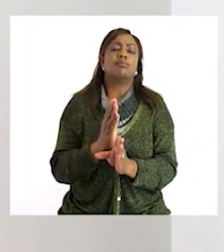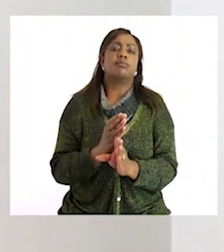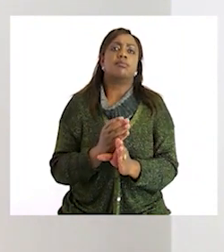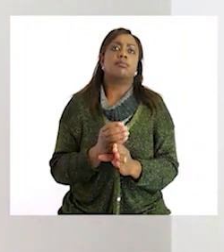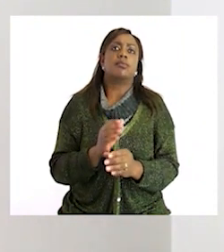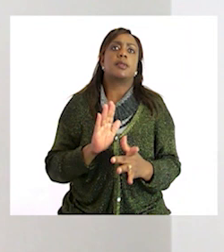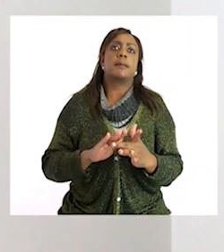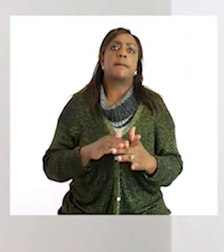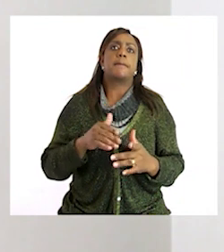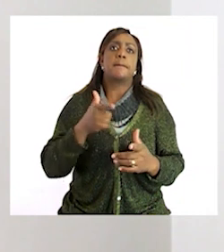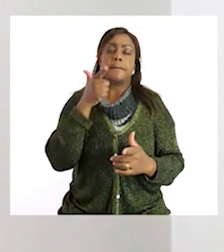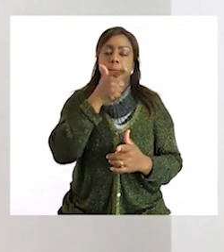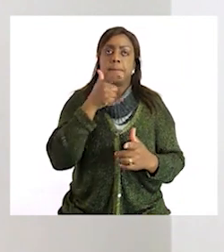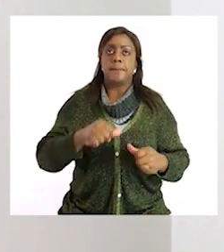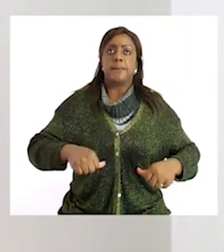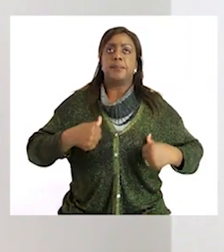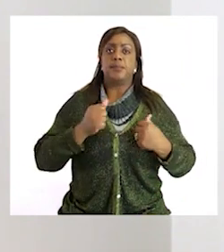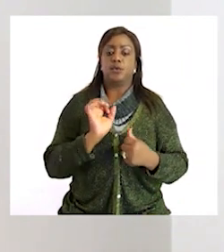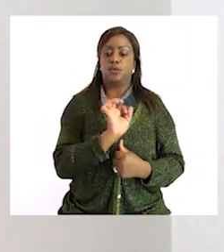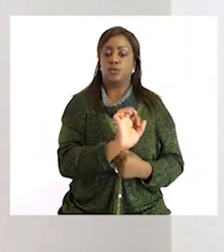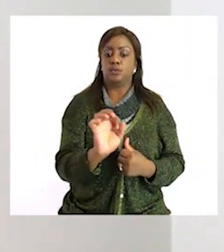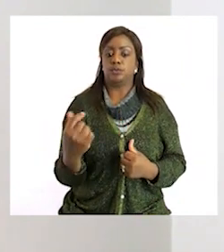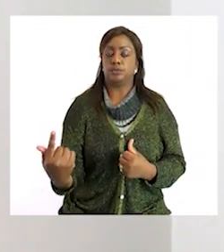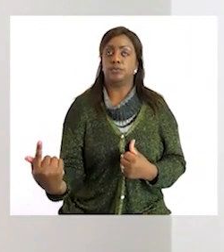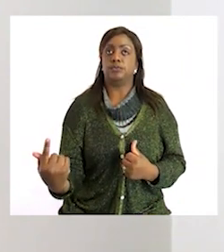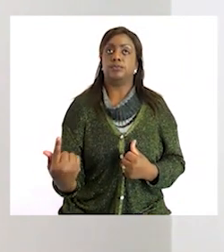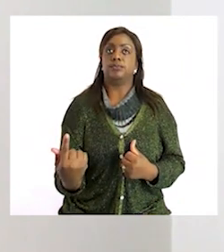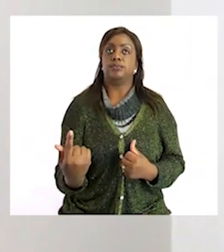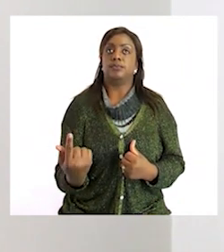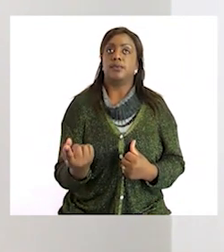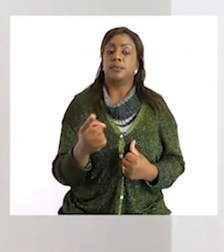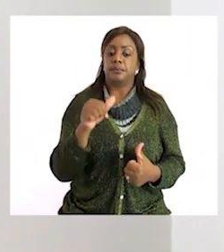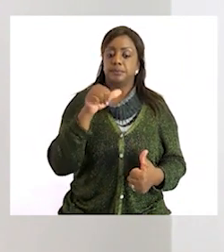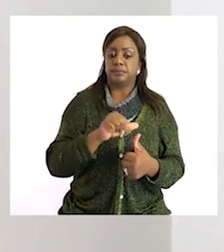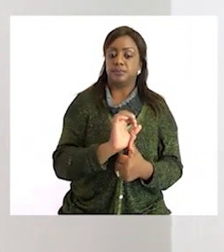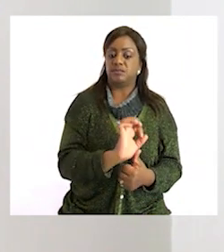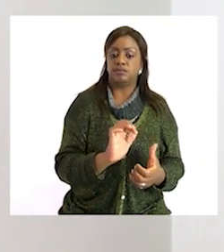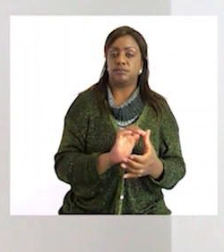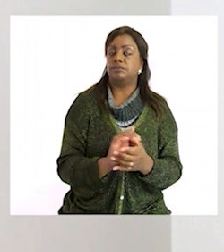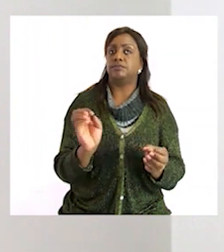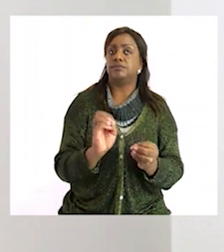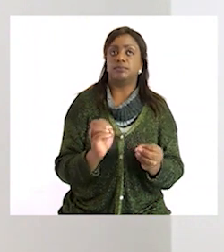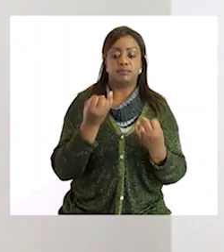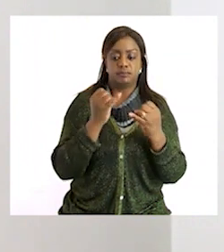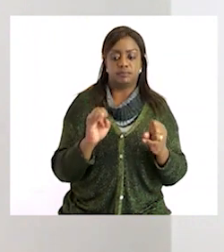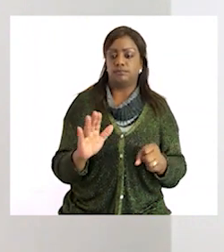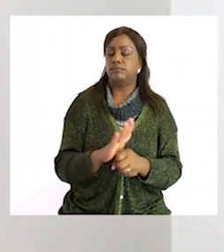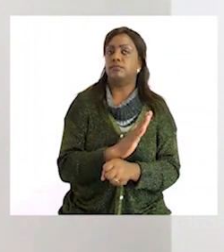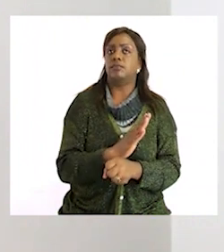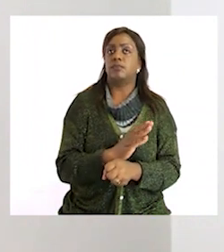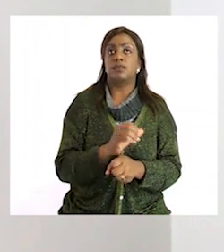health and your sexuality. But your friends are not really that well equipped with information. So you need to